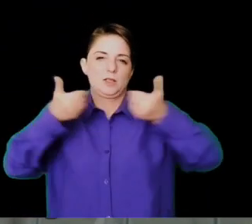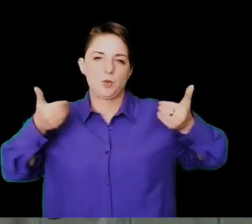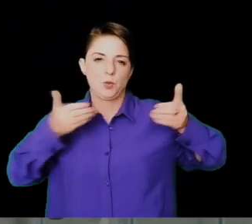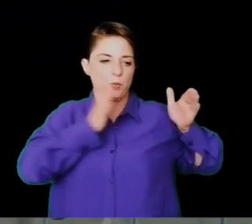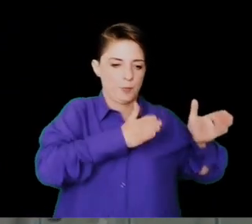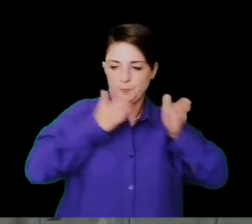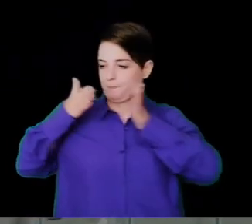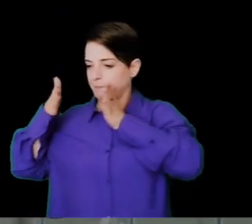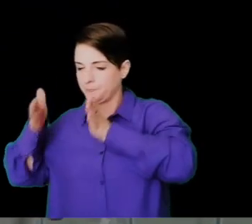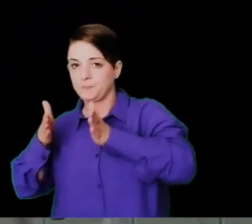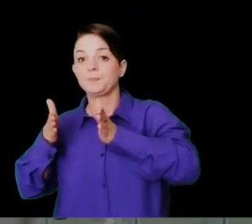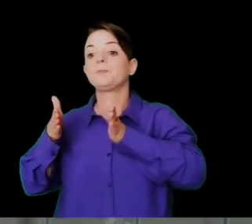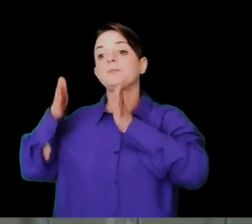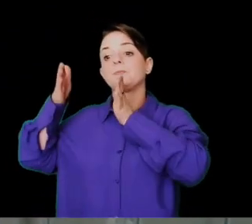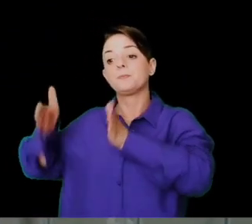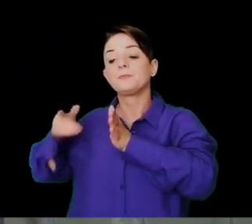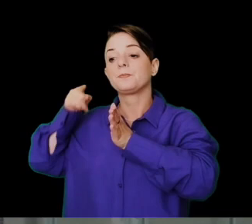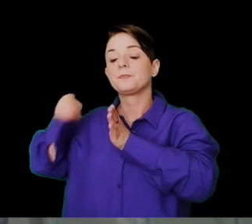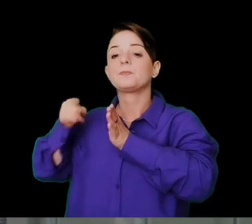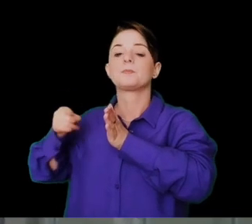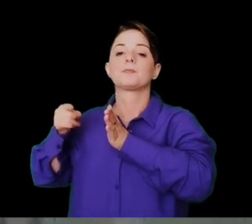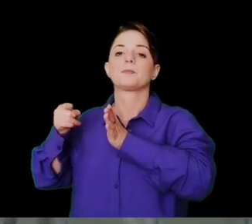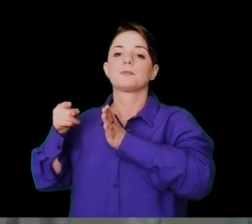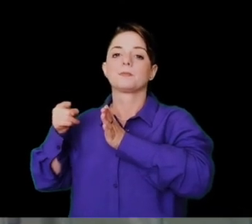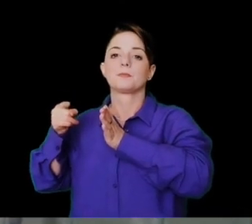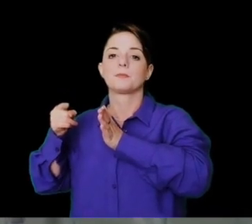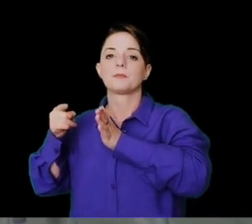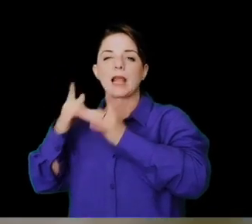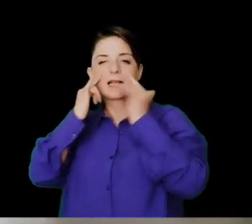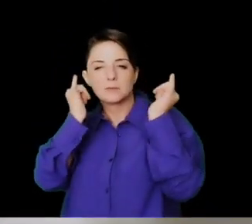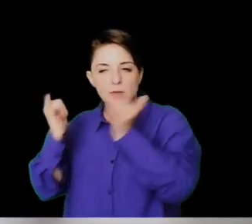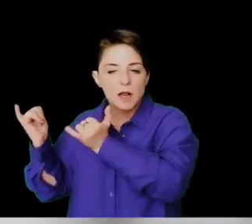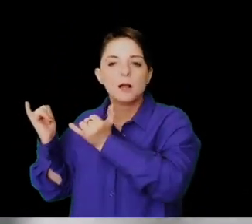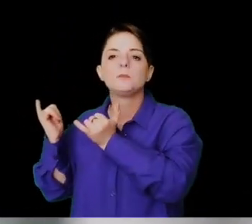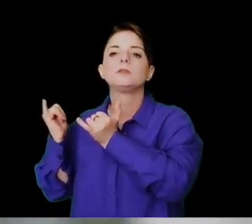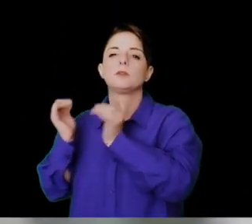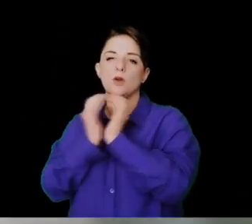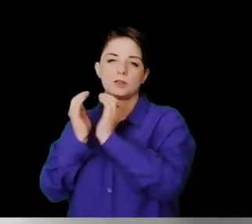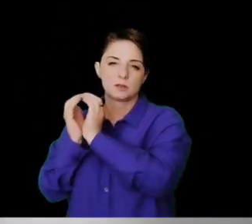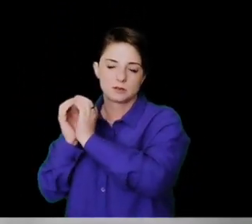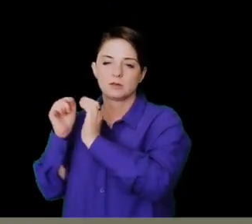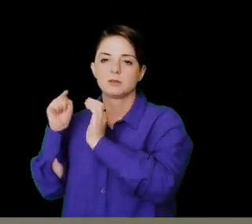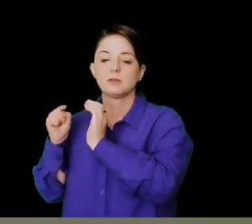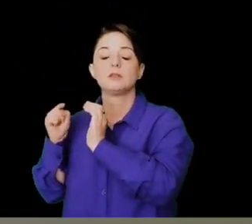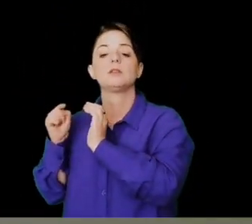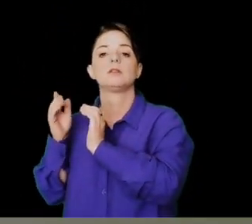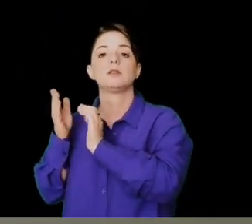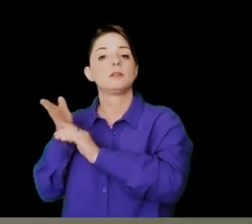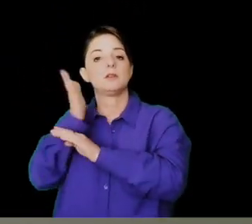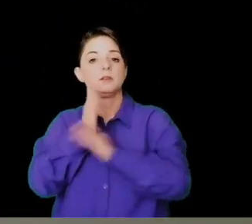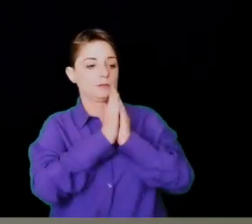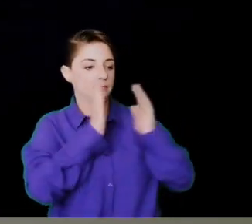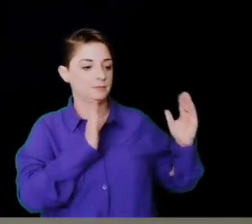system is split into different systems. This part is where we run experiments with our